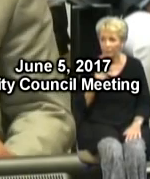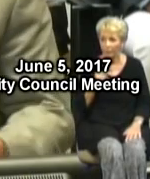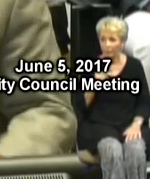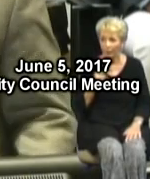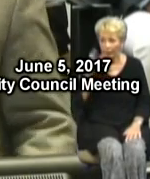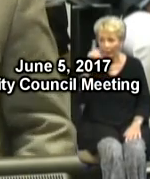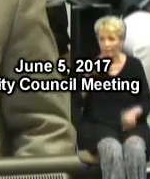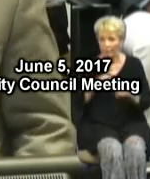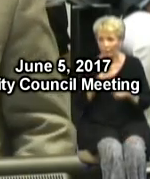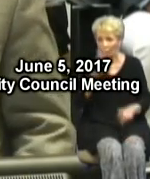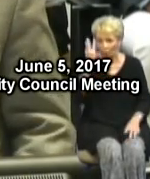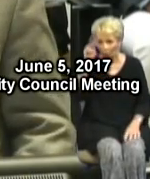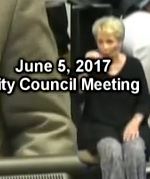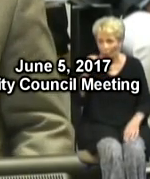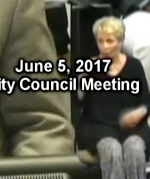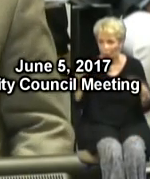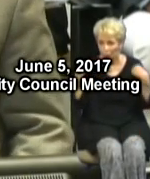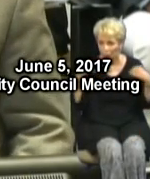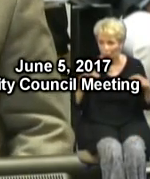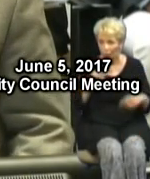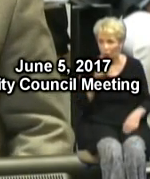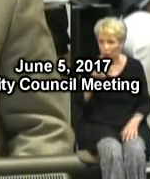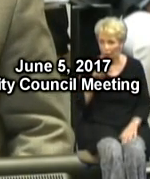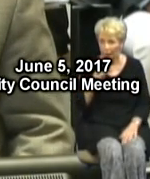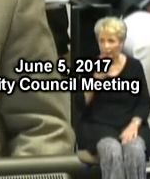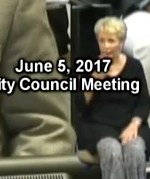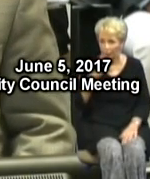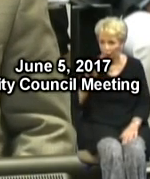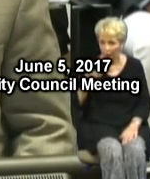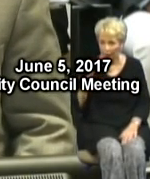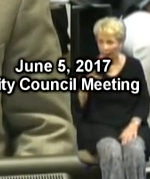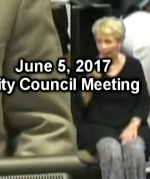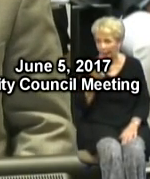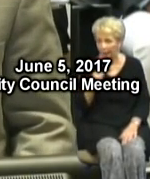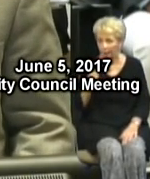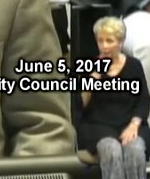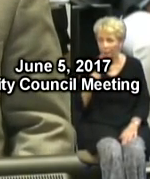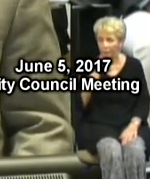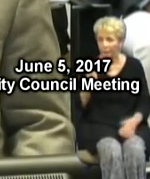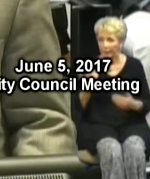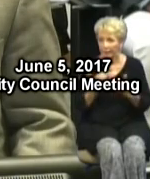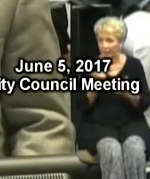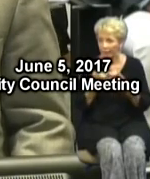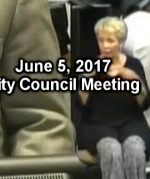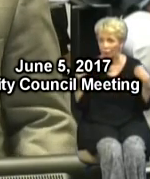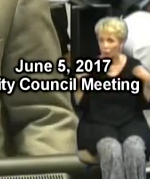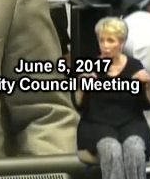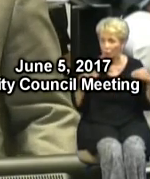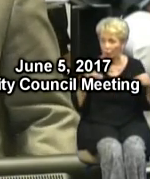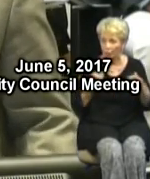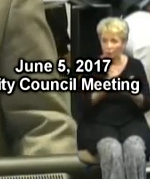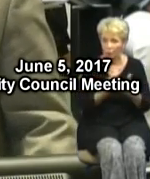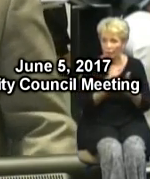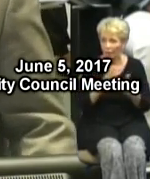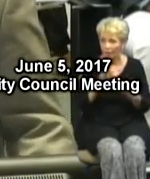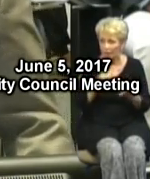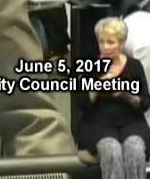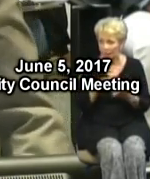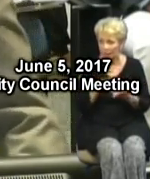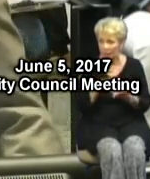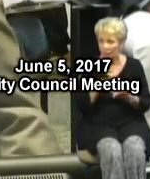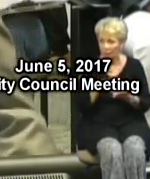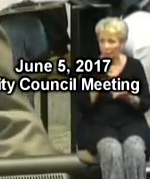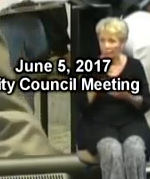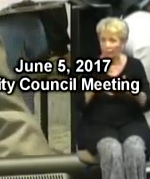like your Walmart neighborhood store is zoned HID, any convenience store, any shopping center,